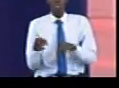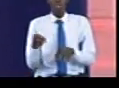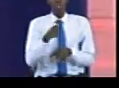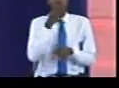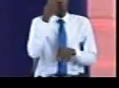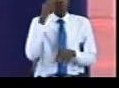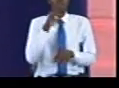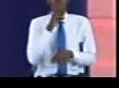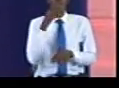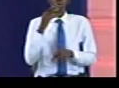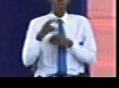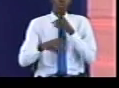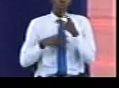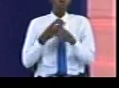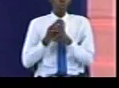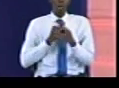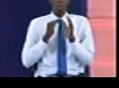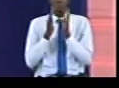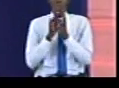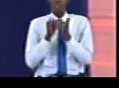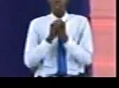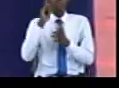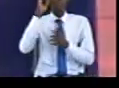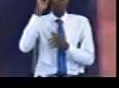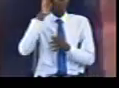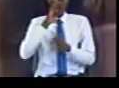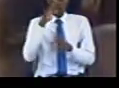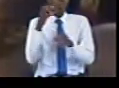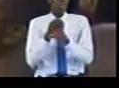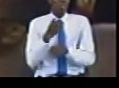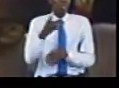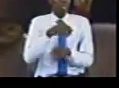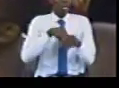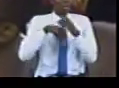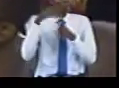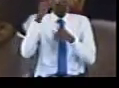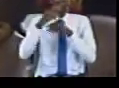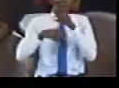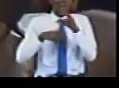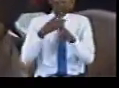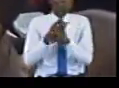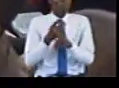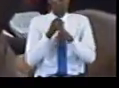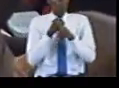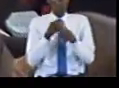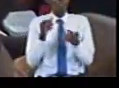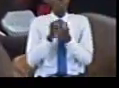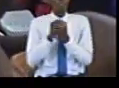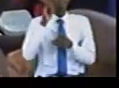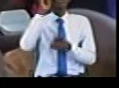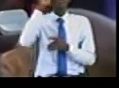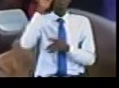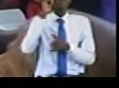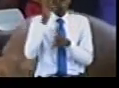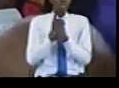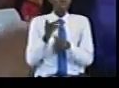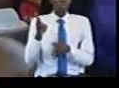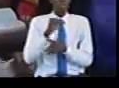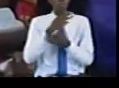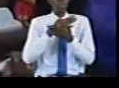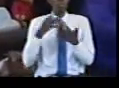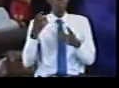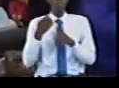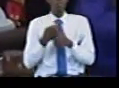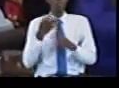that you'll keep them from the evil. They are not of the world, even as I am not of the world. It